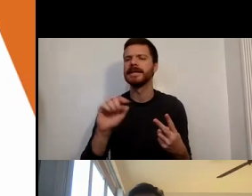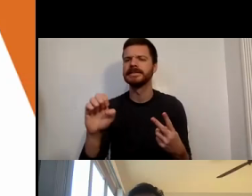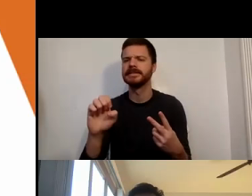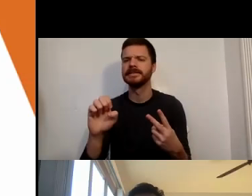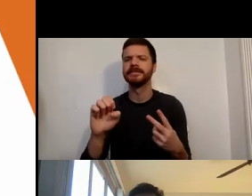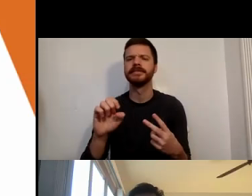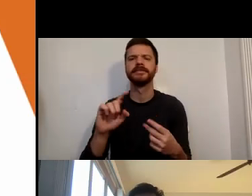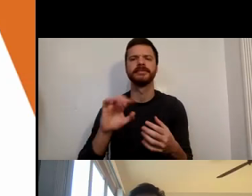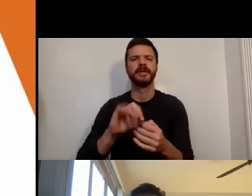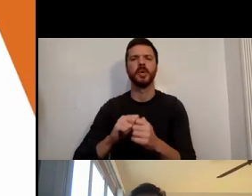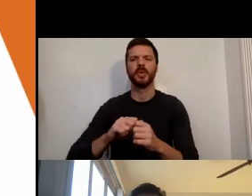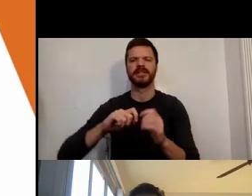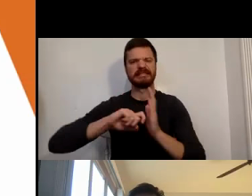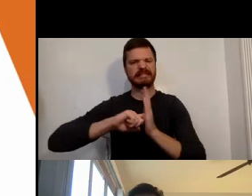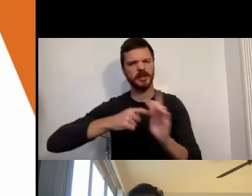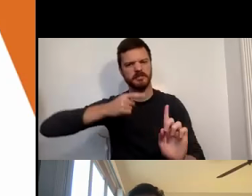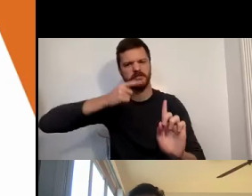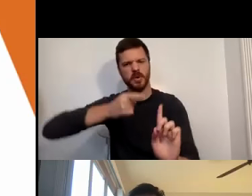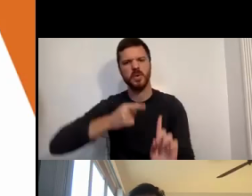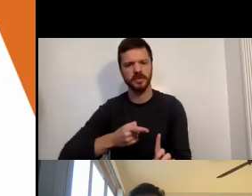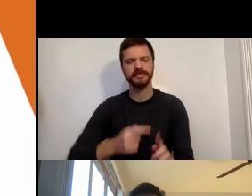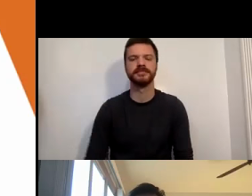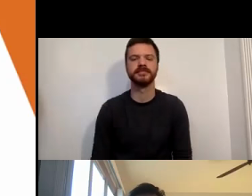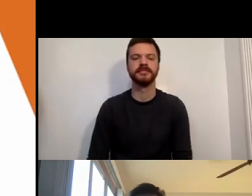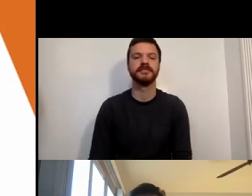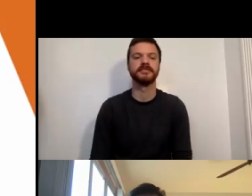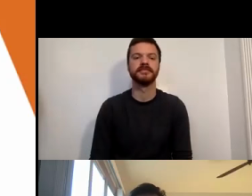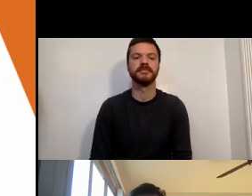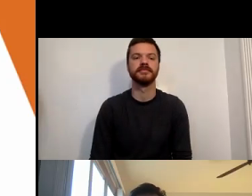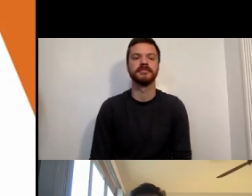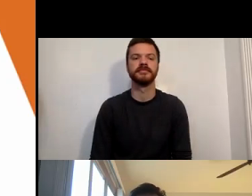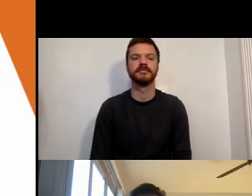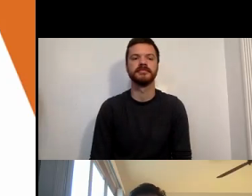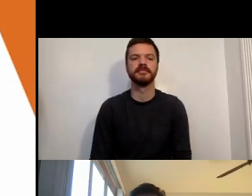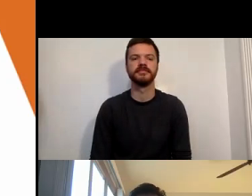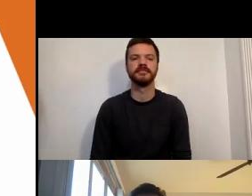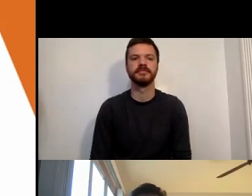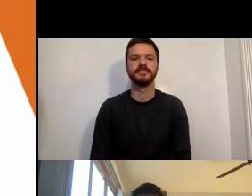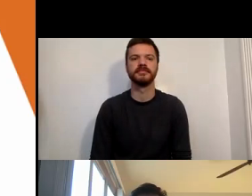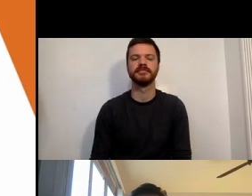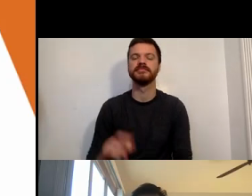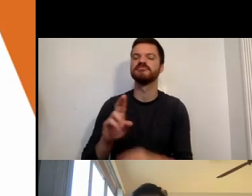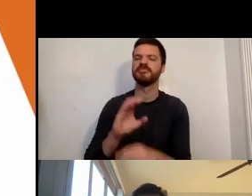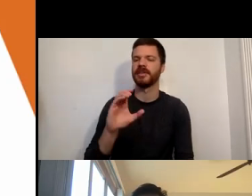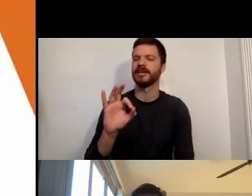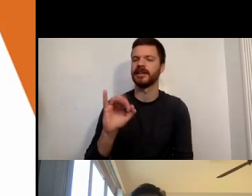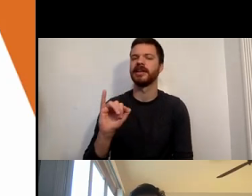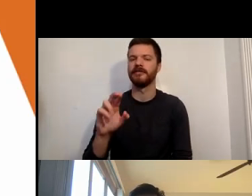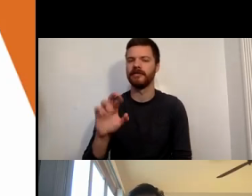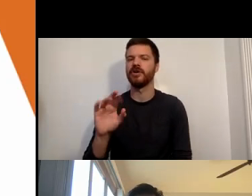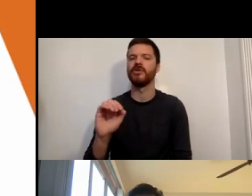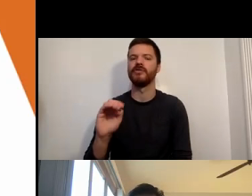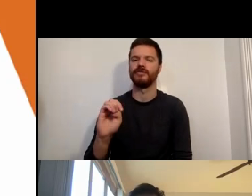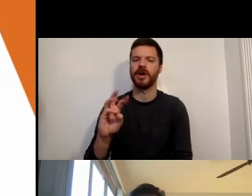points, and here's some of the things that we heard. Using the CIFR framework to assess context and